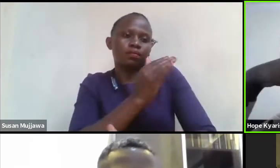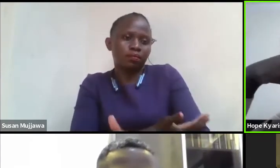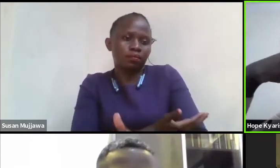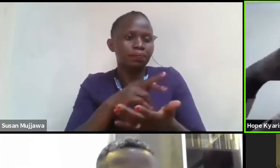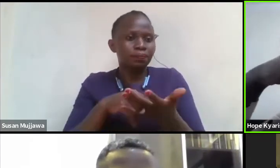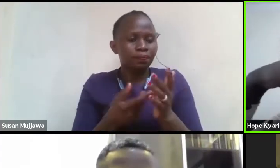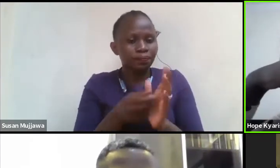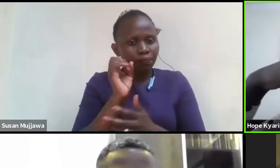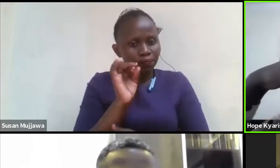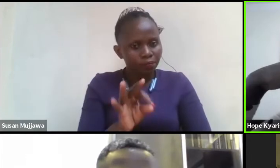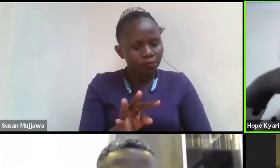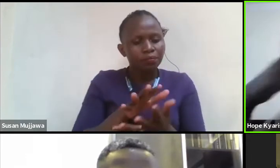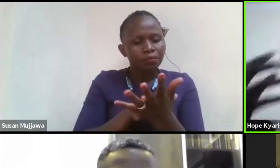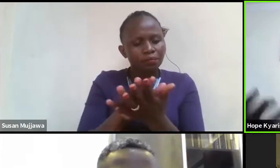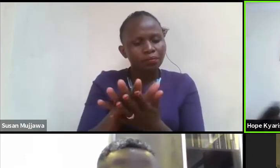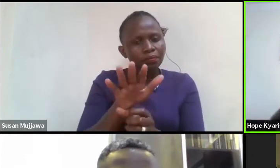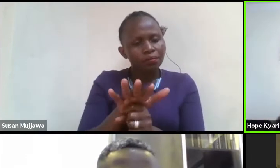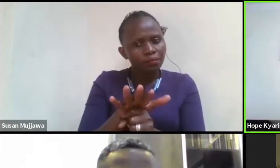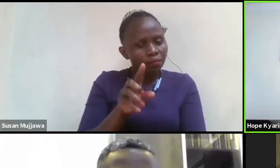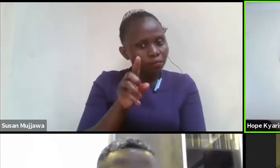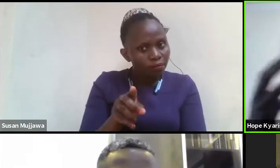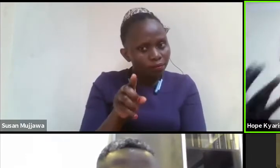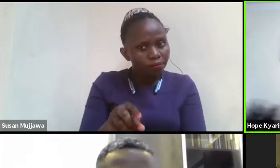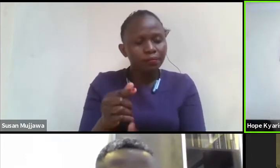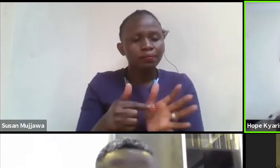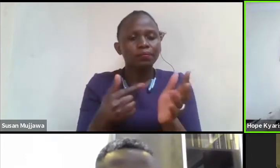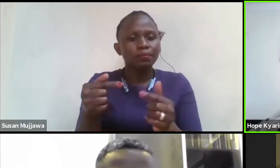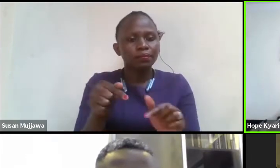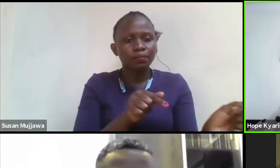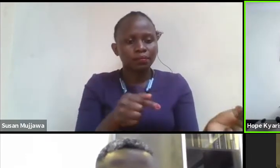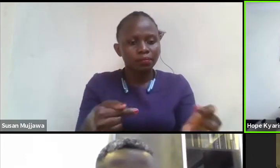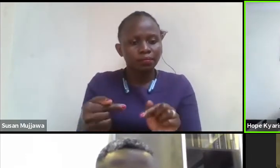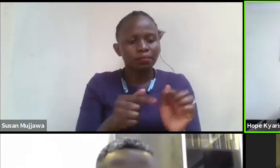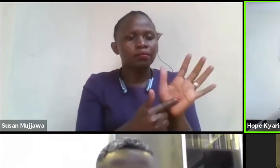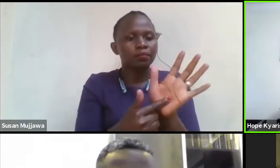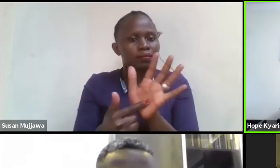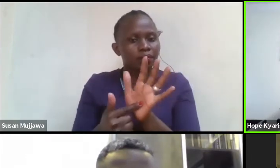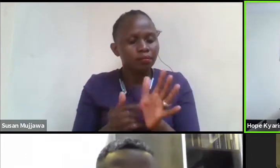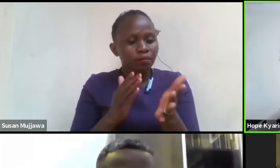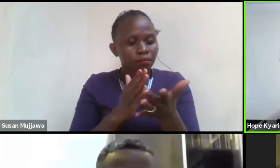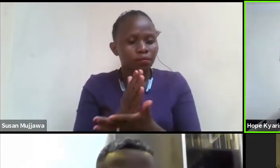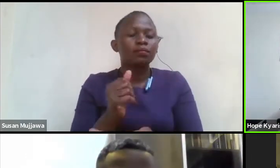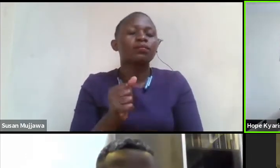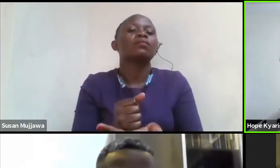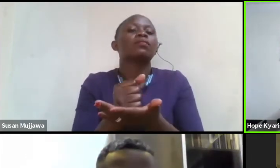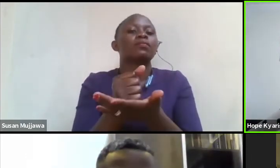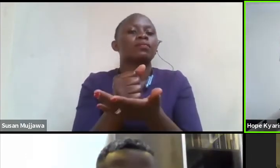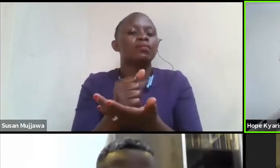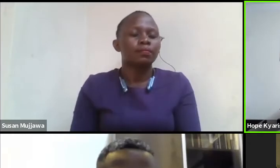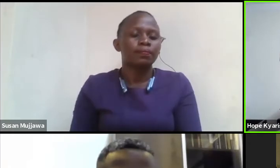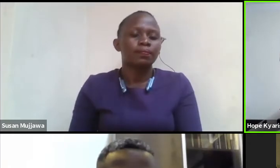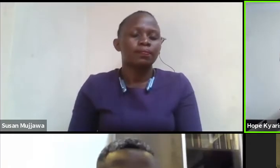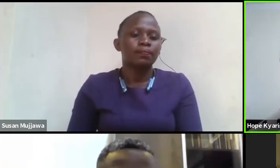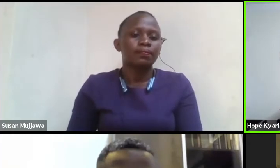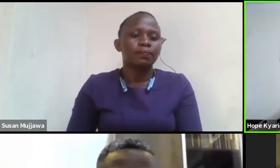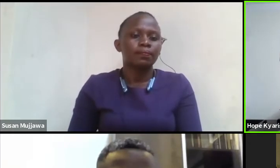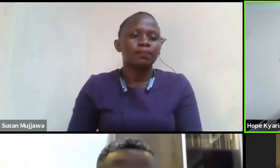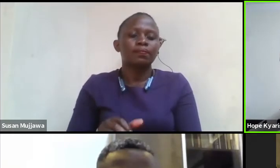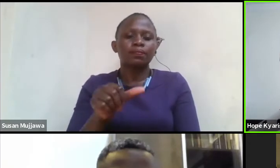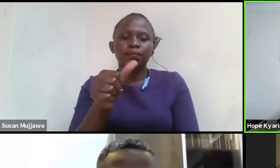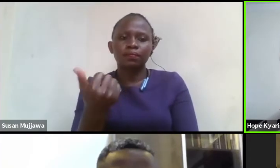together, discussing and showcasing what they have, then that helps. Also, another opportunity that we are